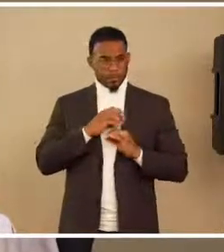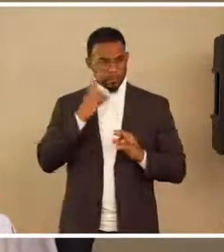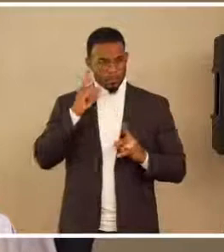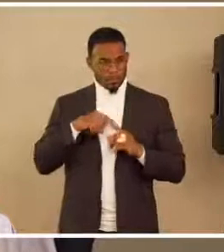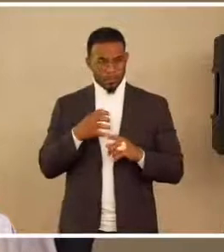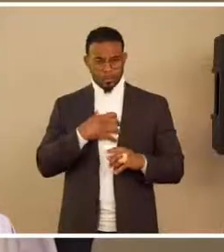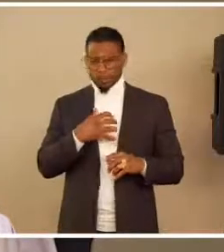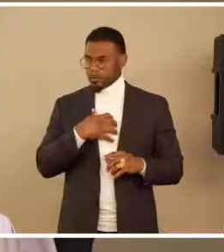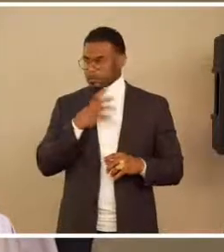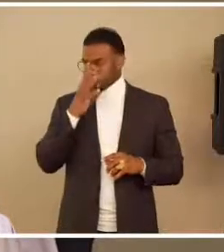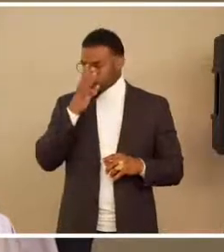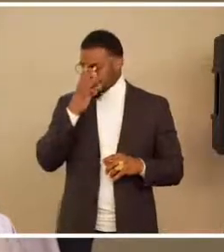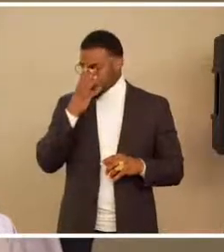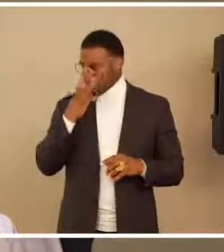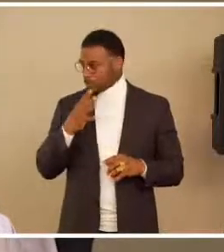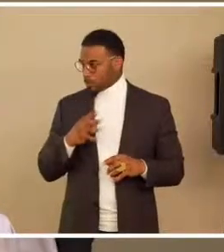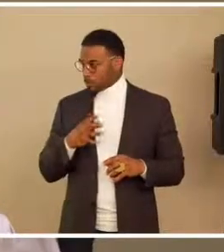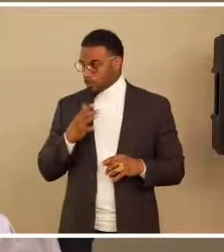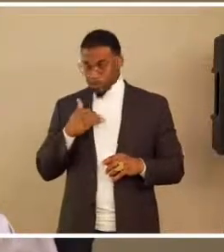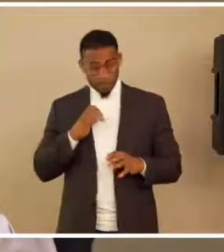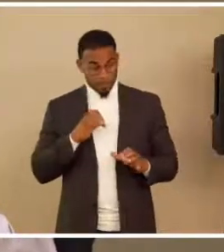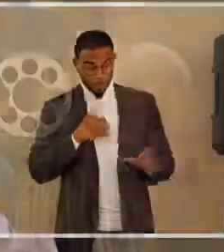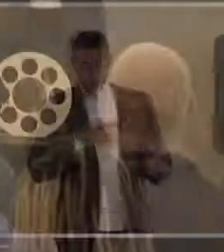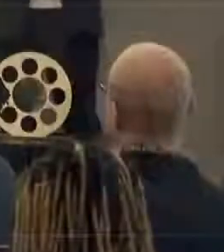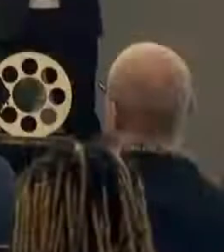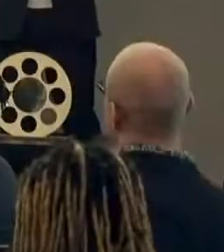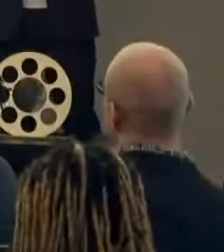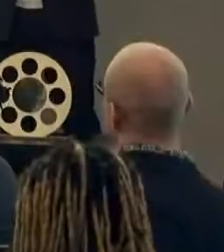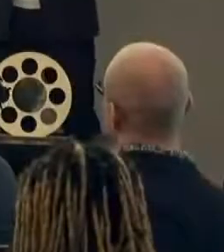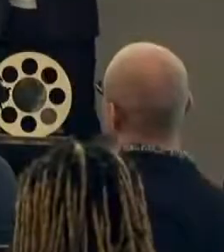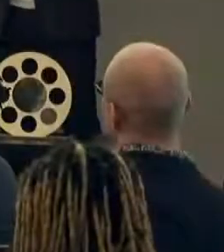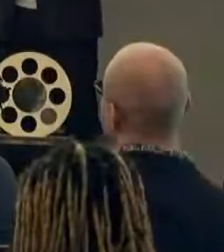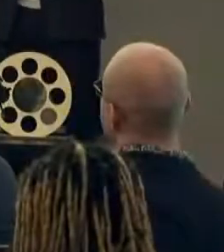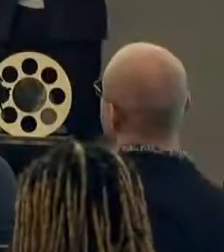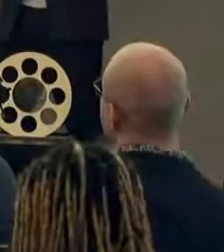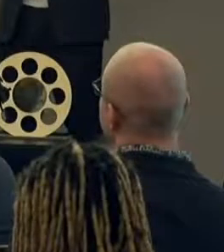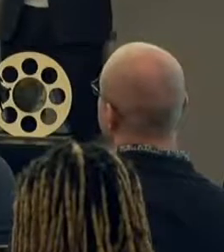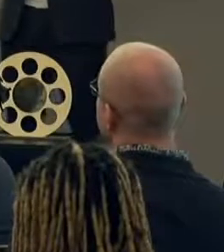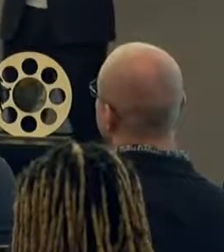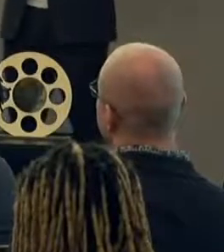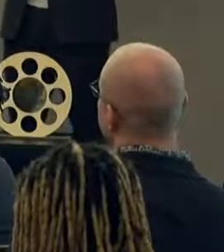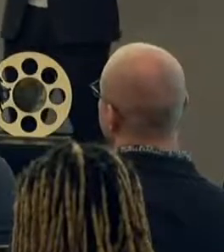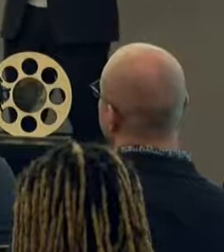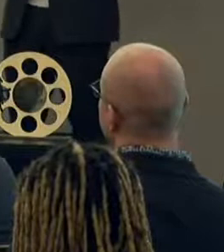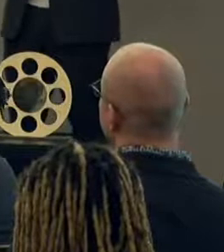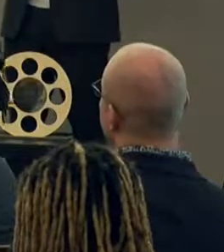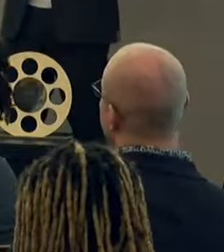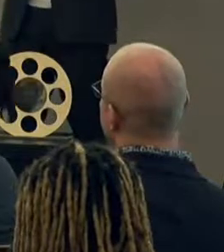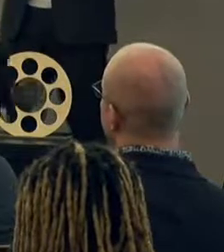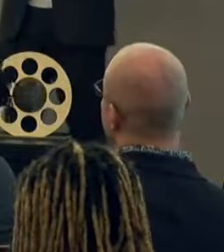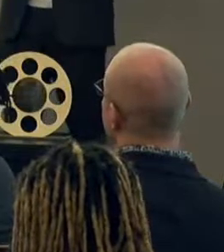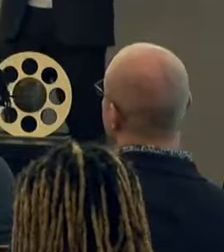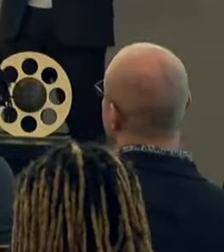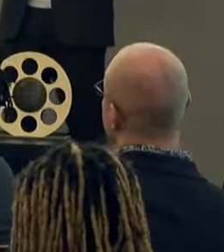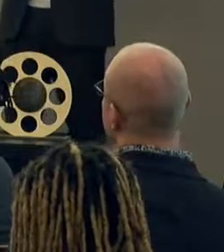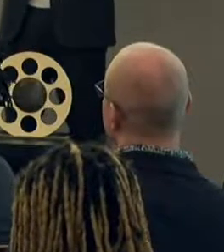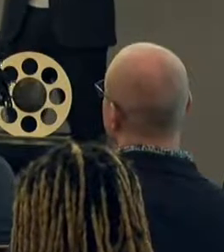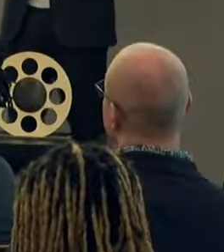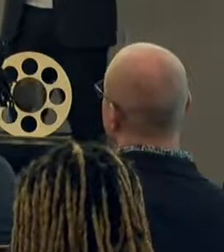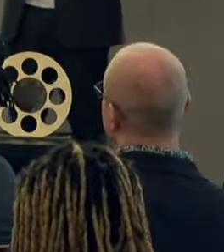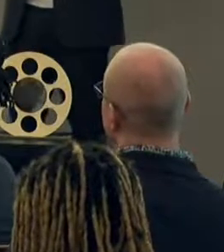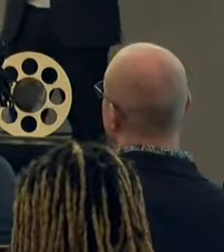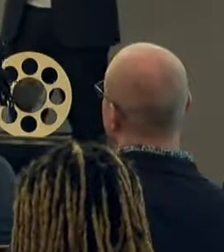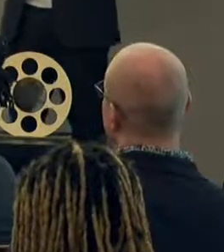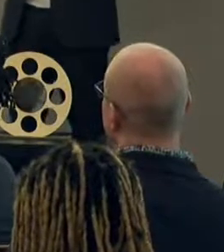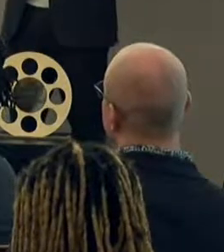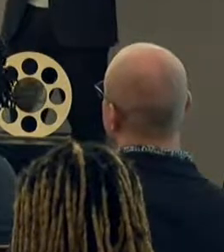reason to complain. And she, if I may, and she's also the first black woman to enter the Pantheon, mm-hmm. like ever. Wow. So yes.